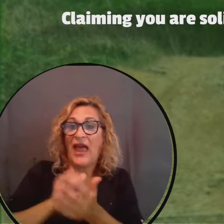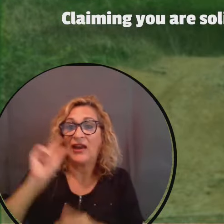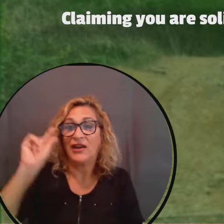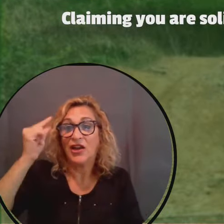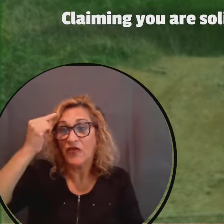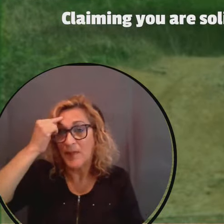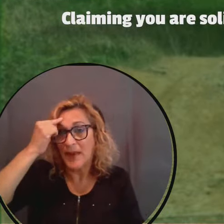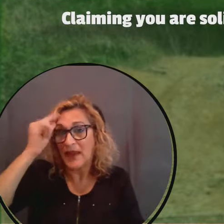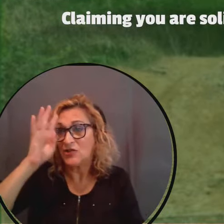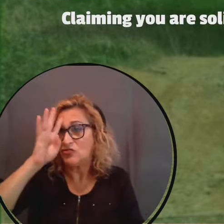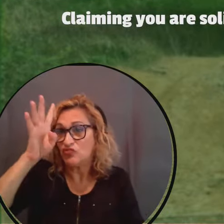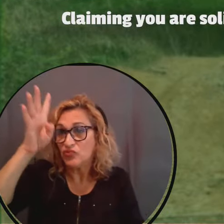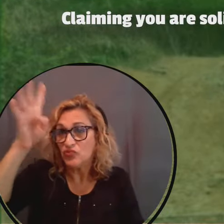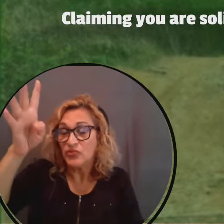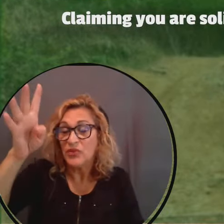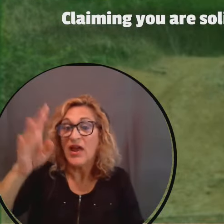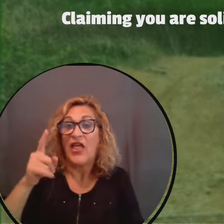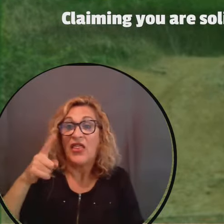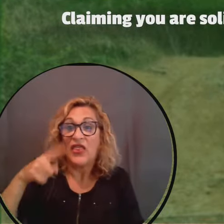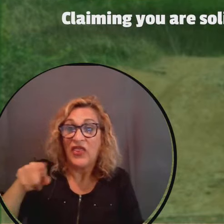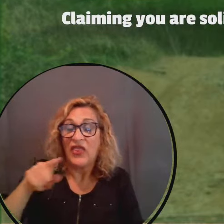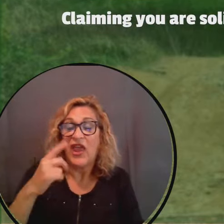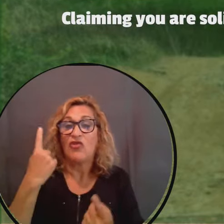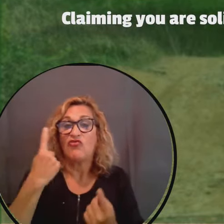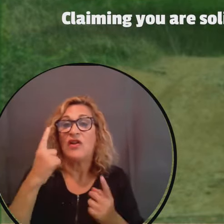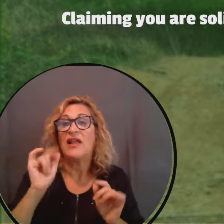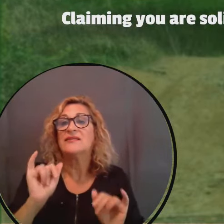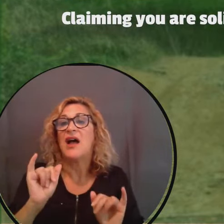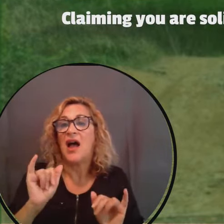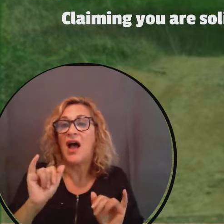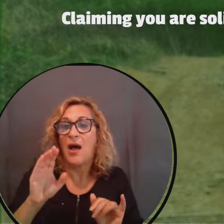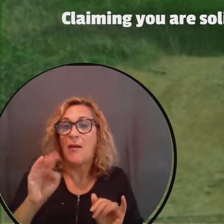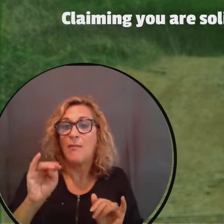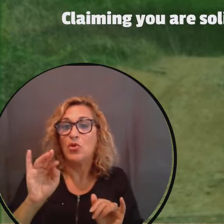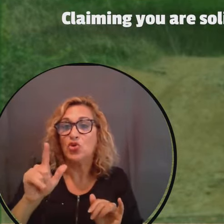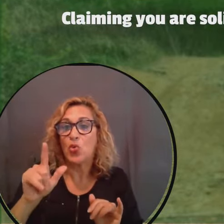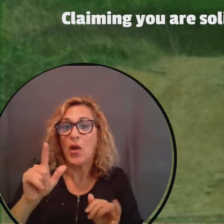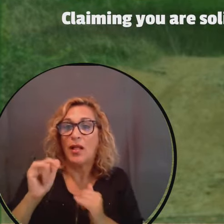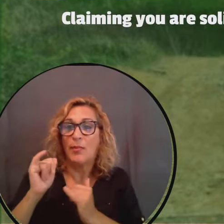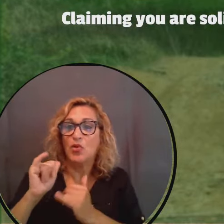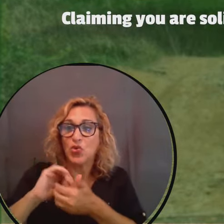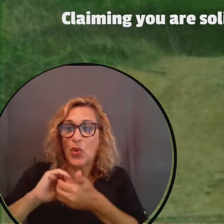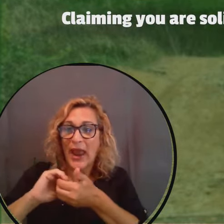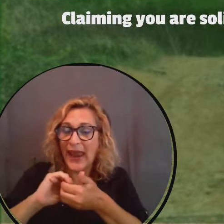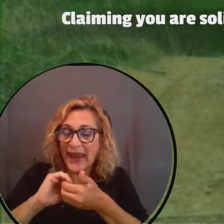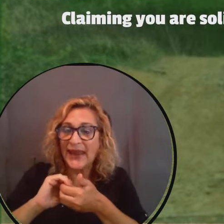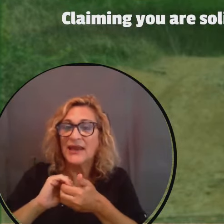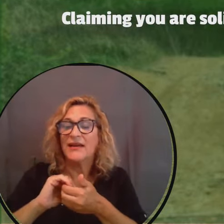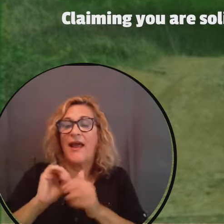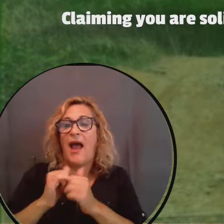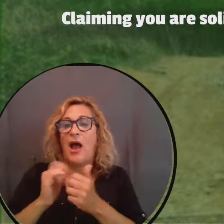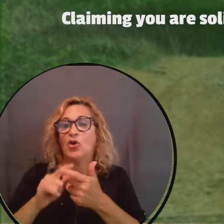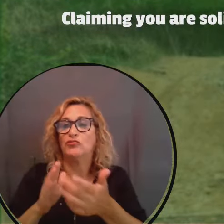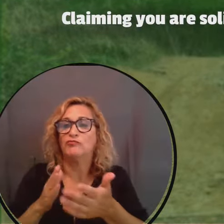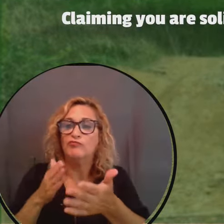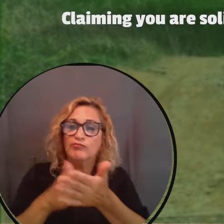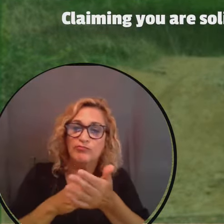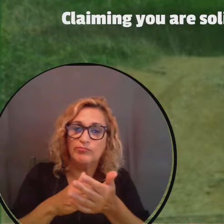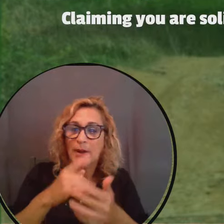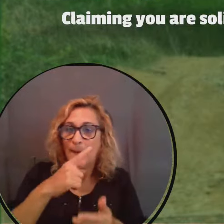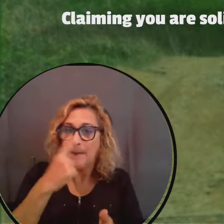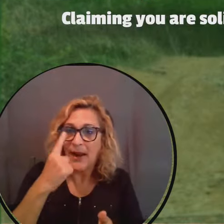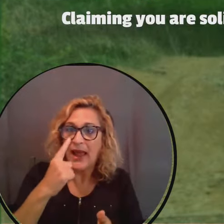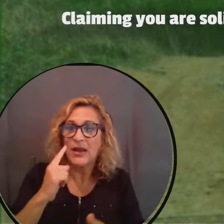mutual aid is a way to push back on Black and brown communities. But precisely because at least the prosecutors tend to think